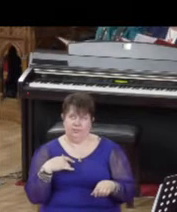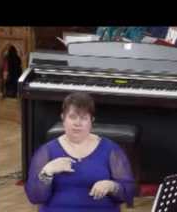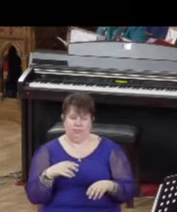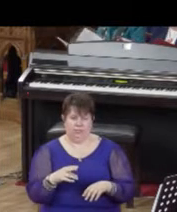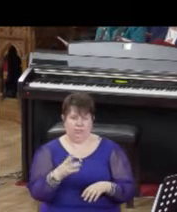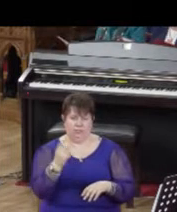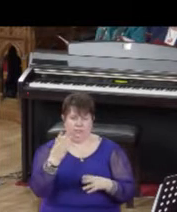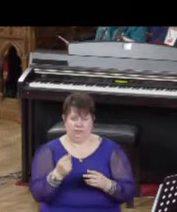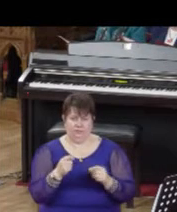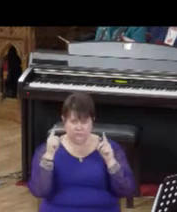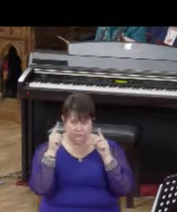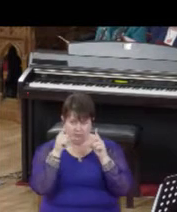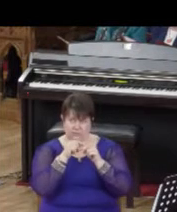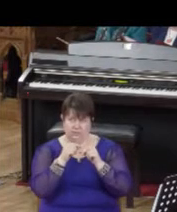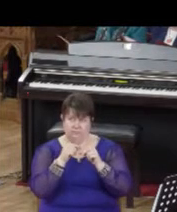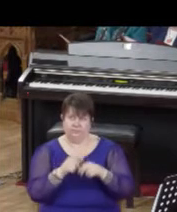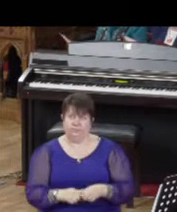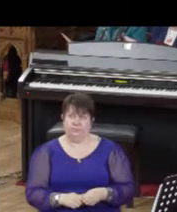have fallen asleep.